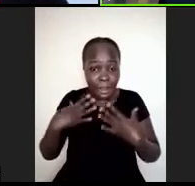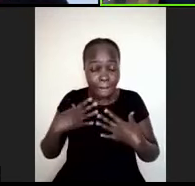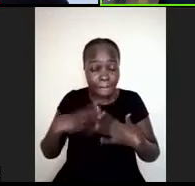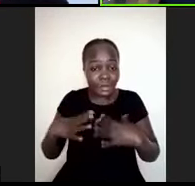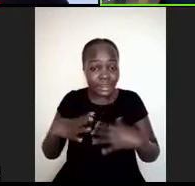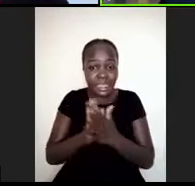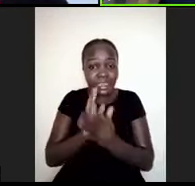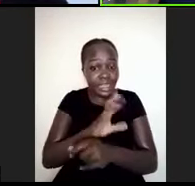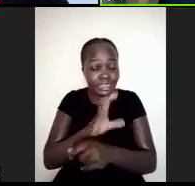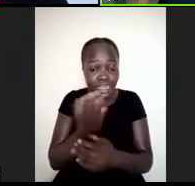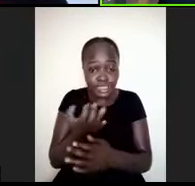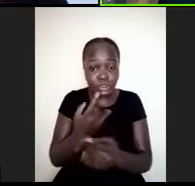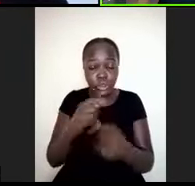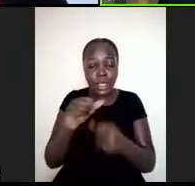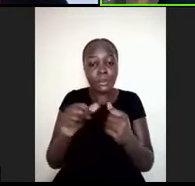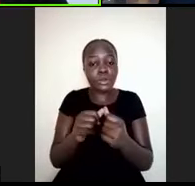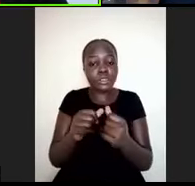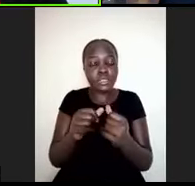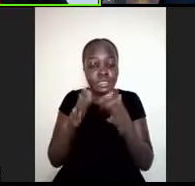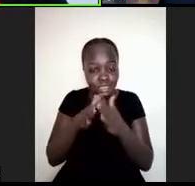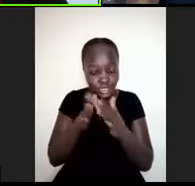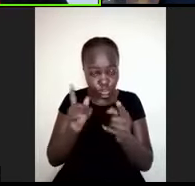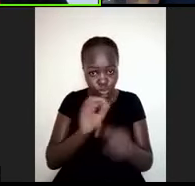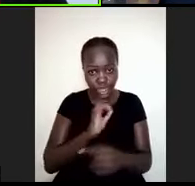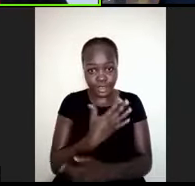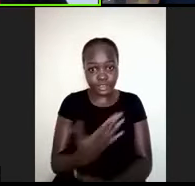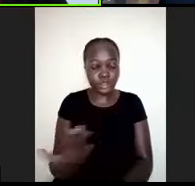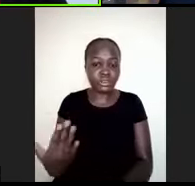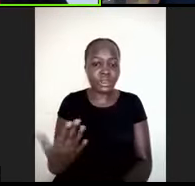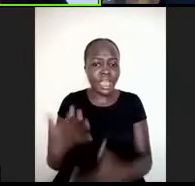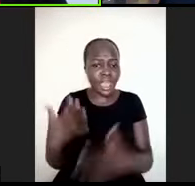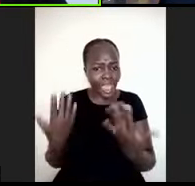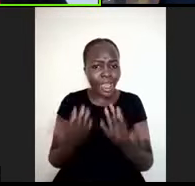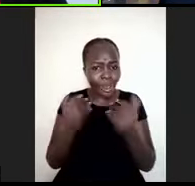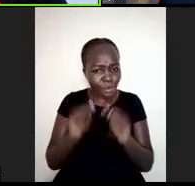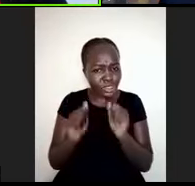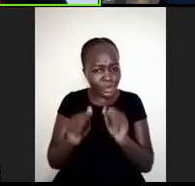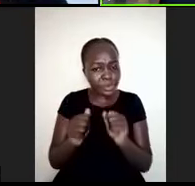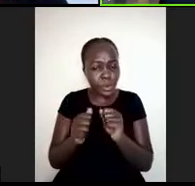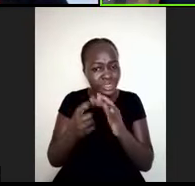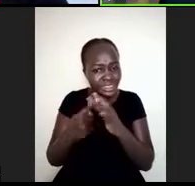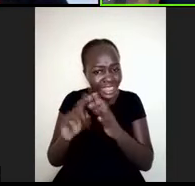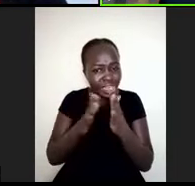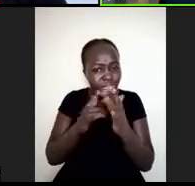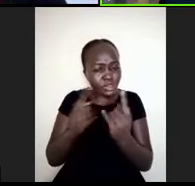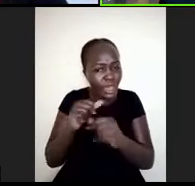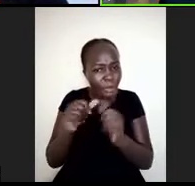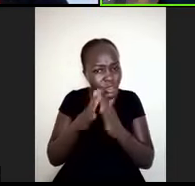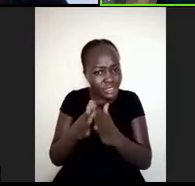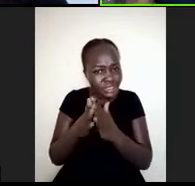sex. So tell us, how do we go about talking about sex to our children through the word of God?